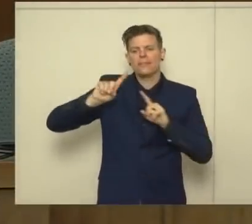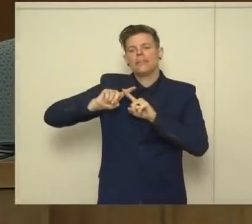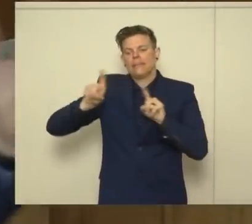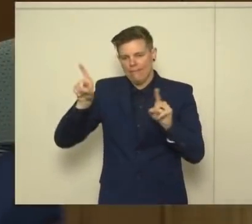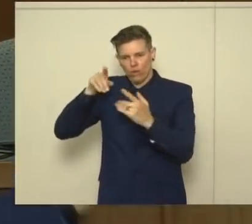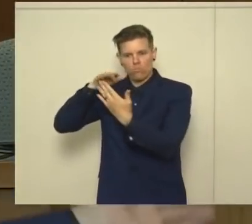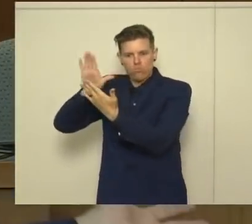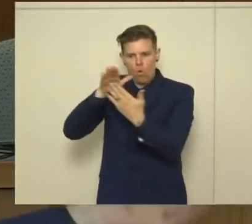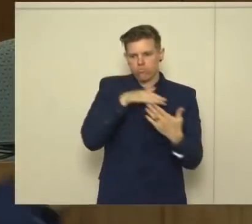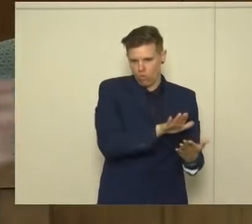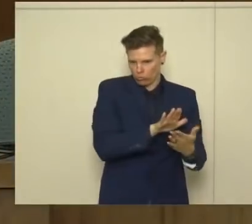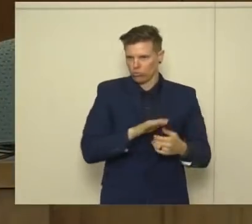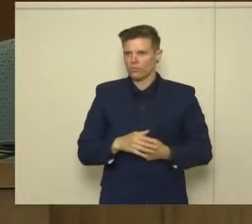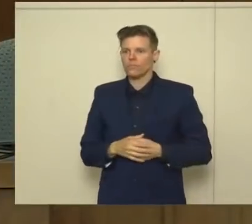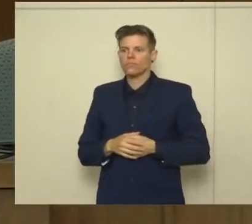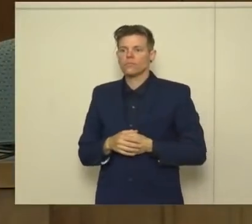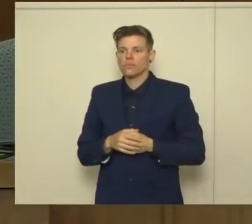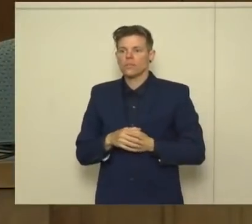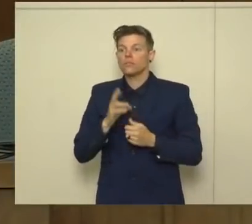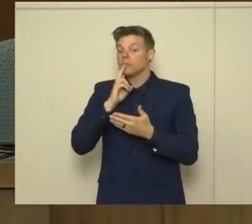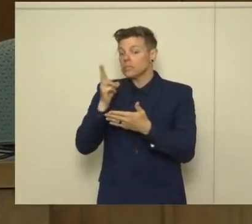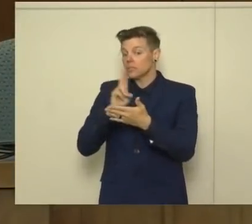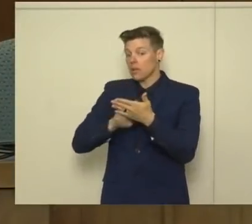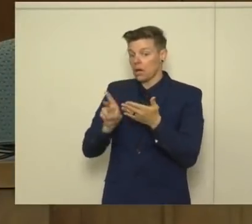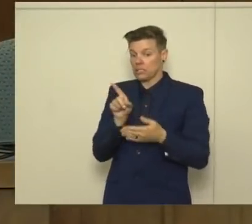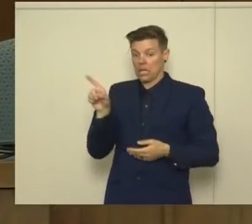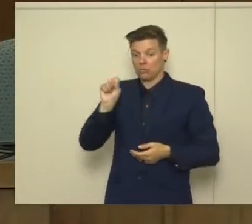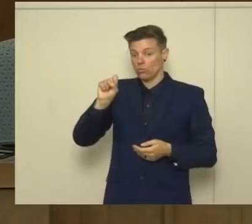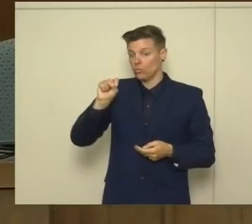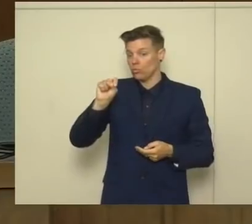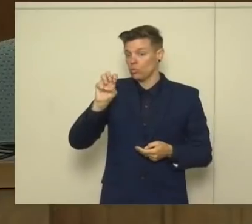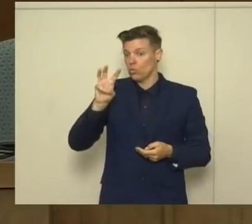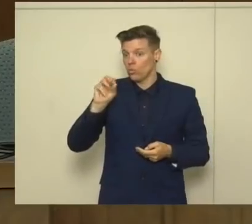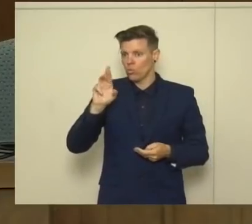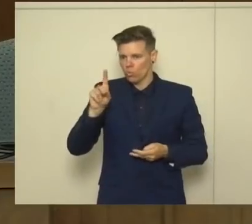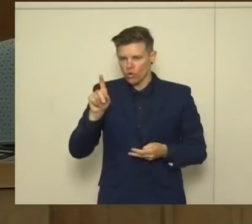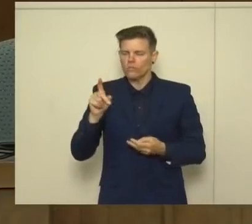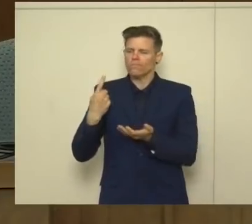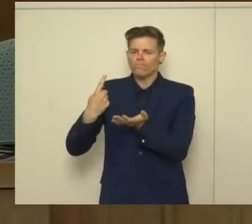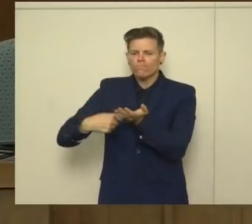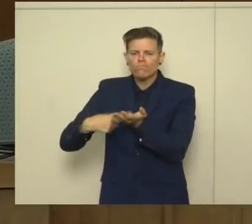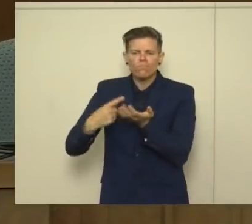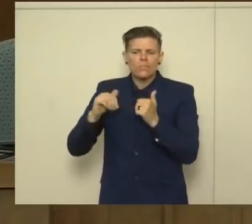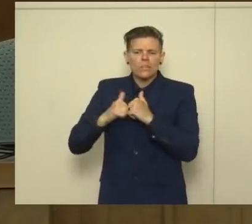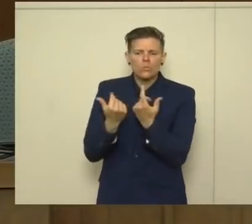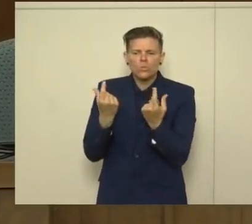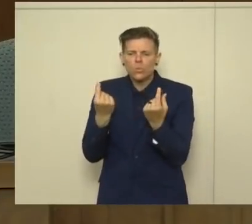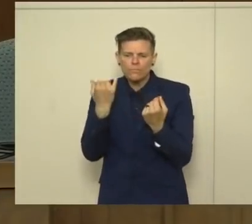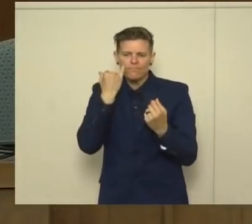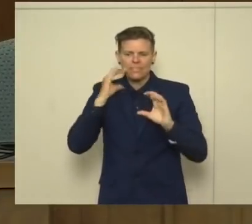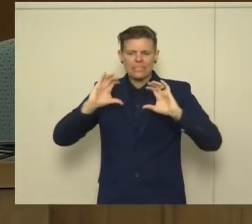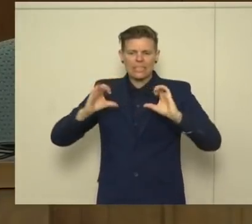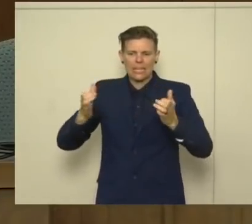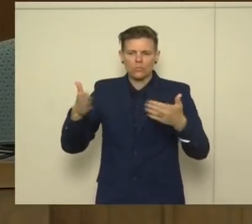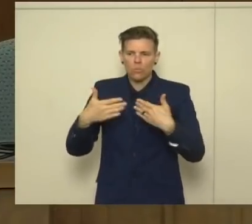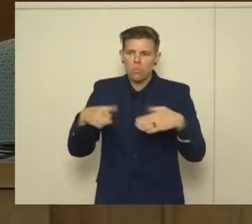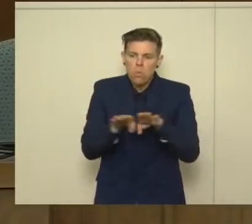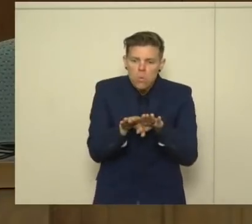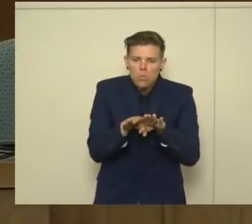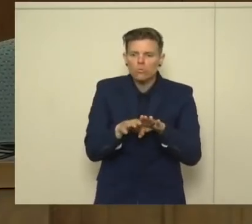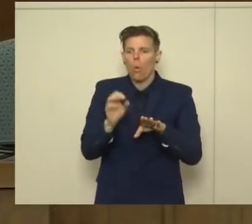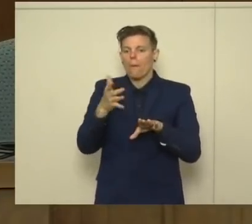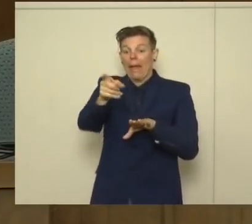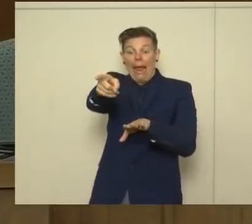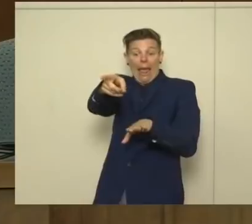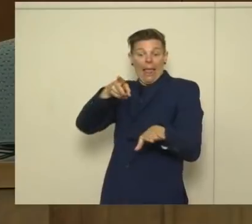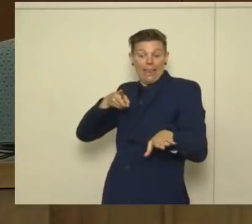classroom, wing, and whole school level. We are going to have some criteria for closures. They're not going to be